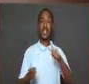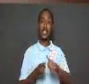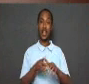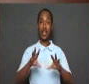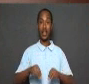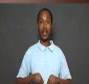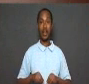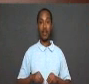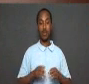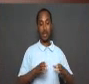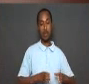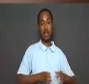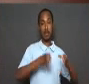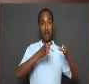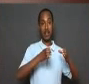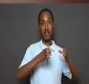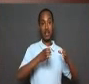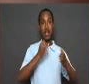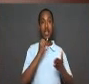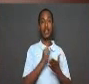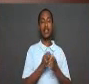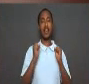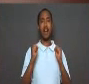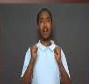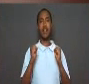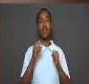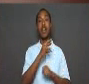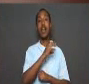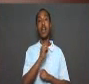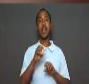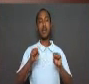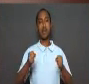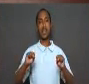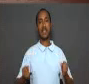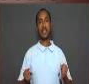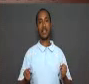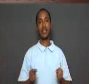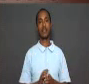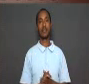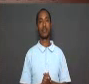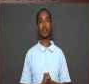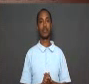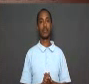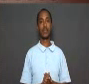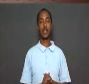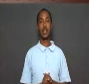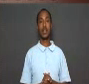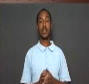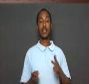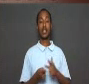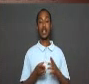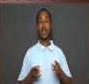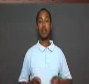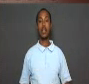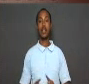taken from the blast furnace, it is hard and brittle. The three methods